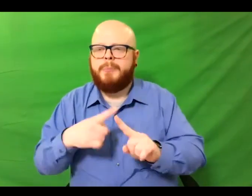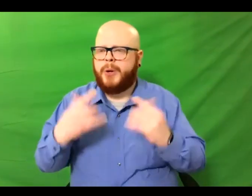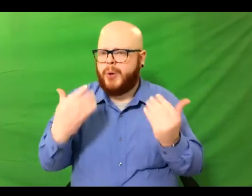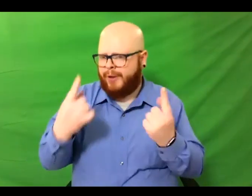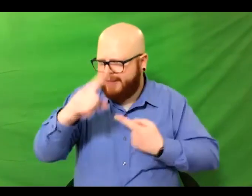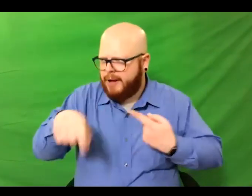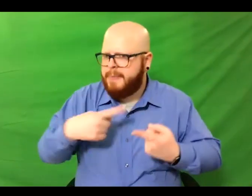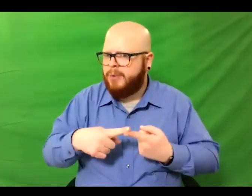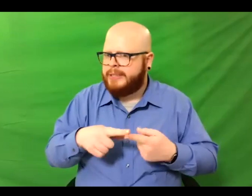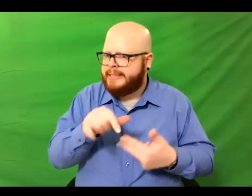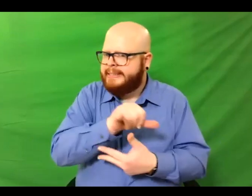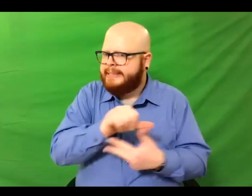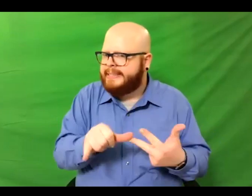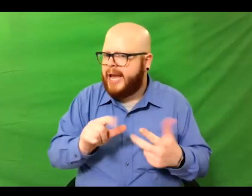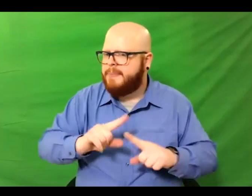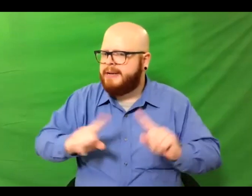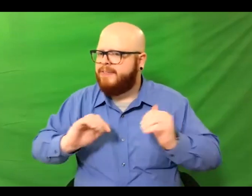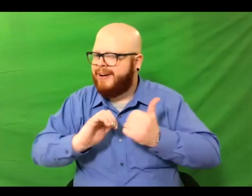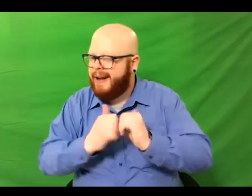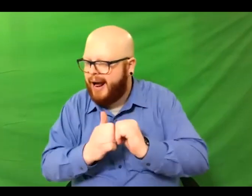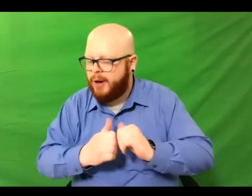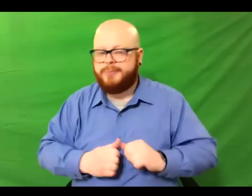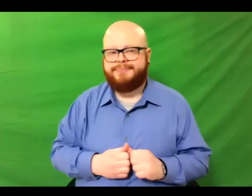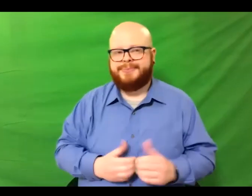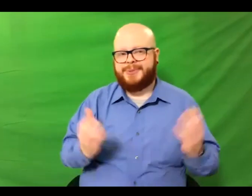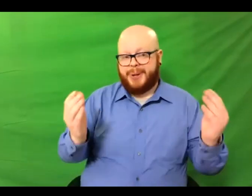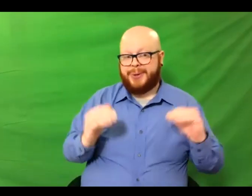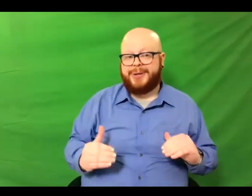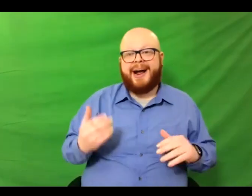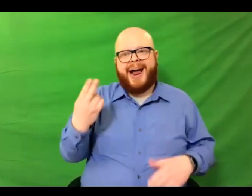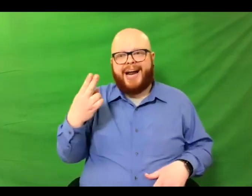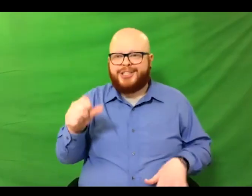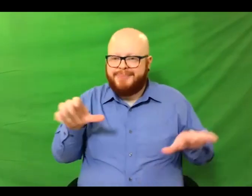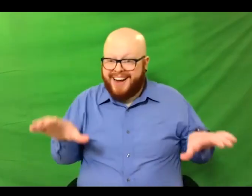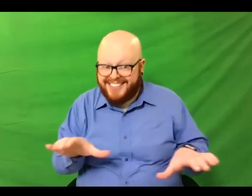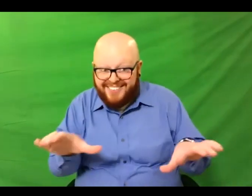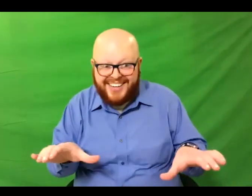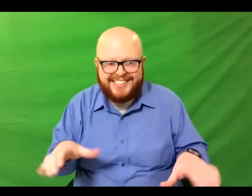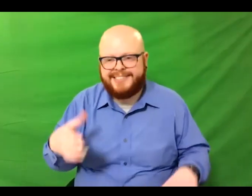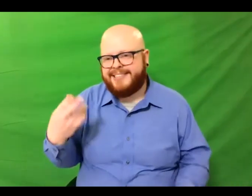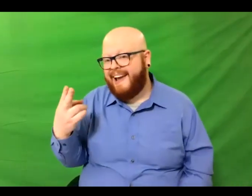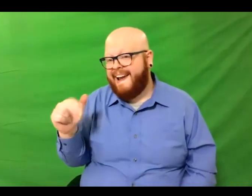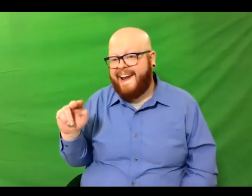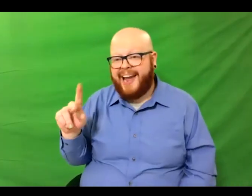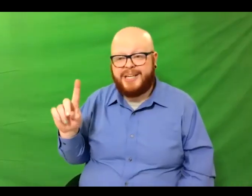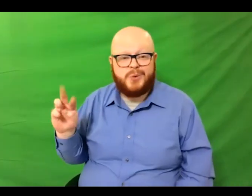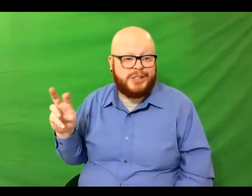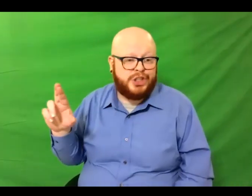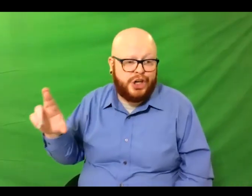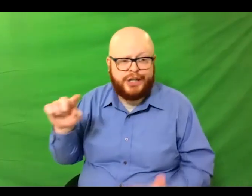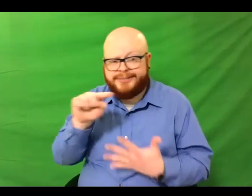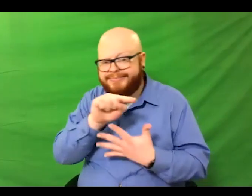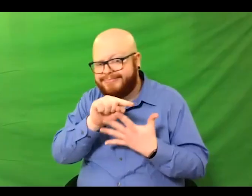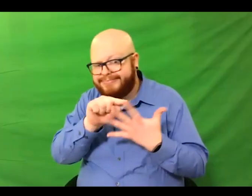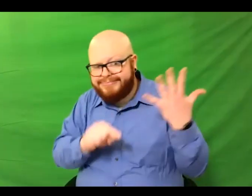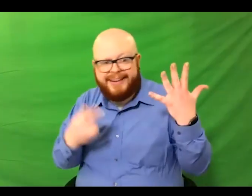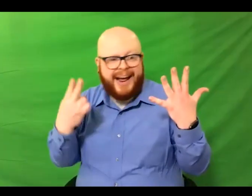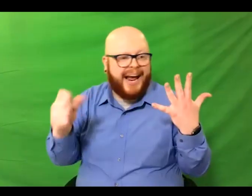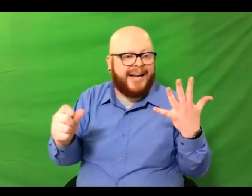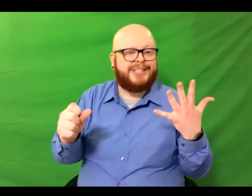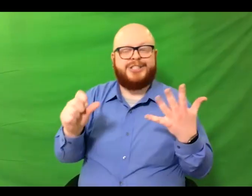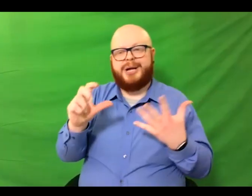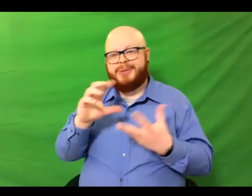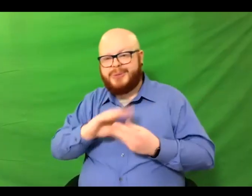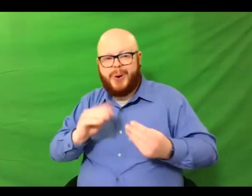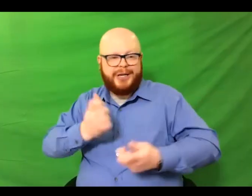So as I mentioned here, hand shape activities, the hand twisters, tongue twisters, hand shape stories and poems, linguistic analysis,